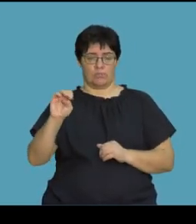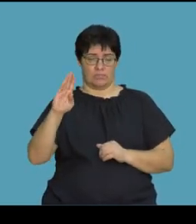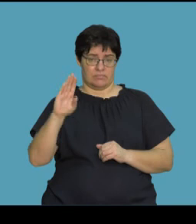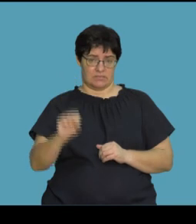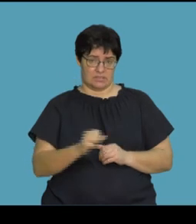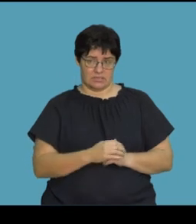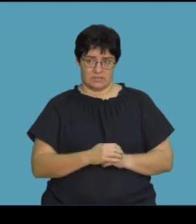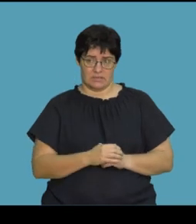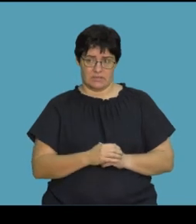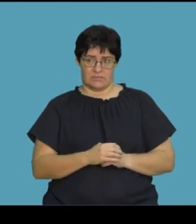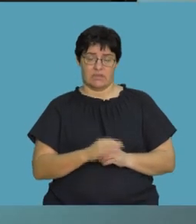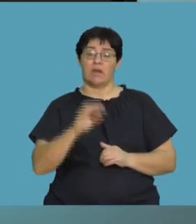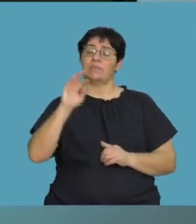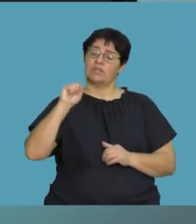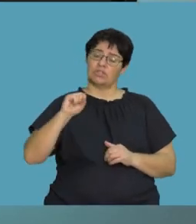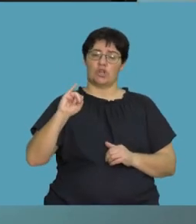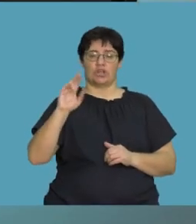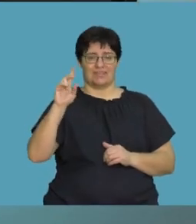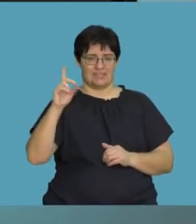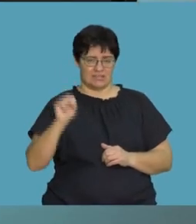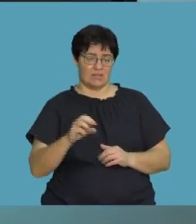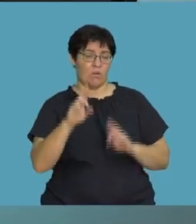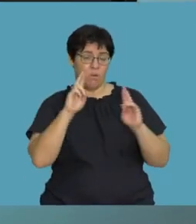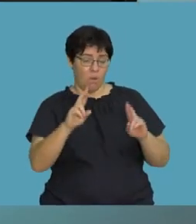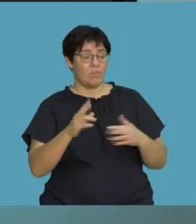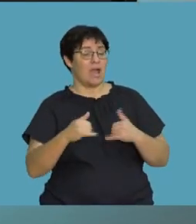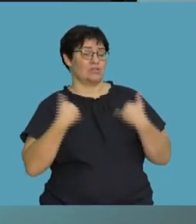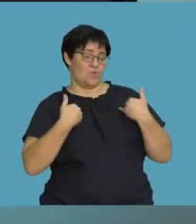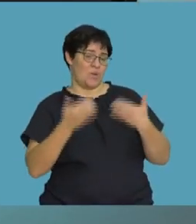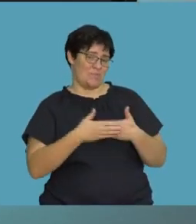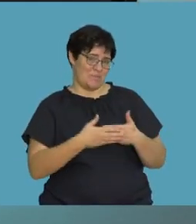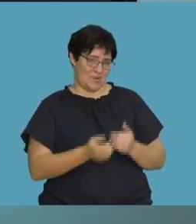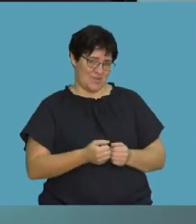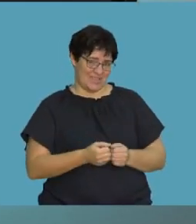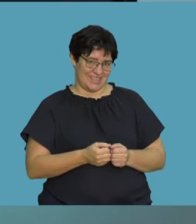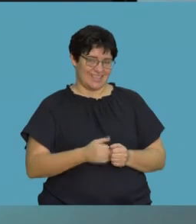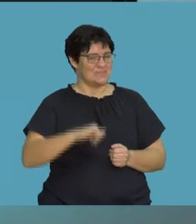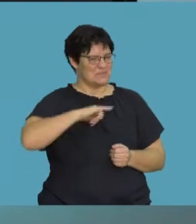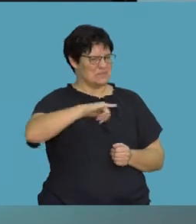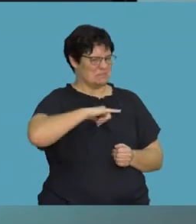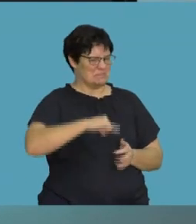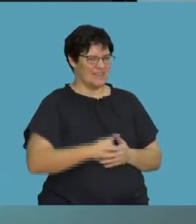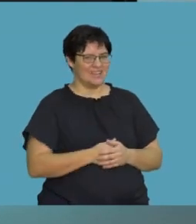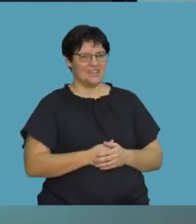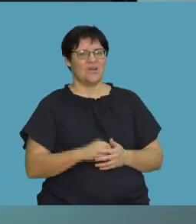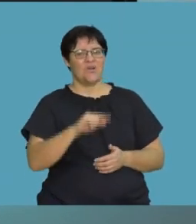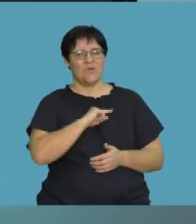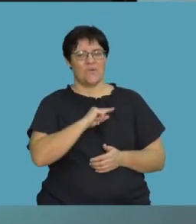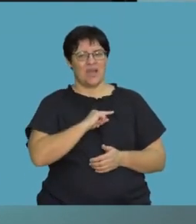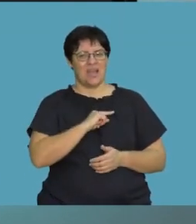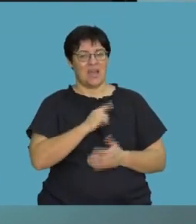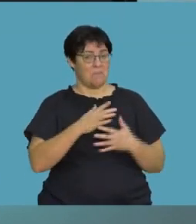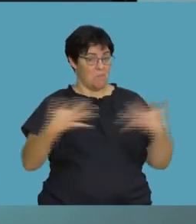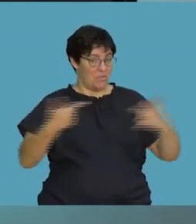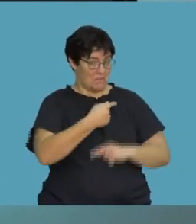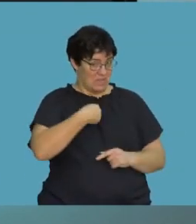of radicals or sets. Guys, I hope you enjoyed this more than I did as well, or rather like I did,